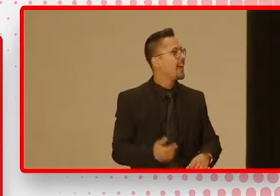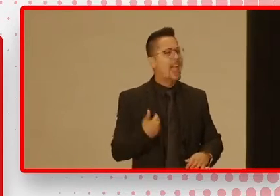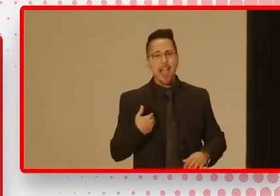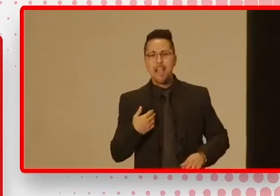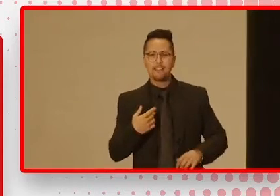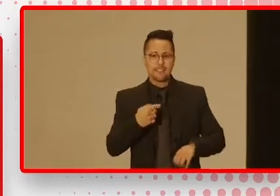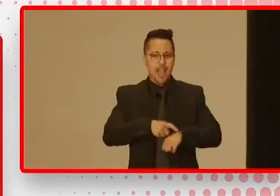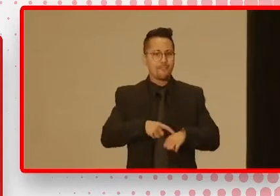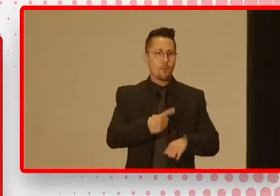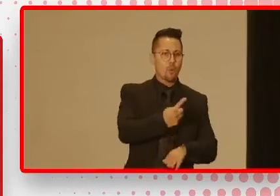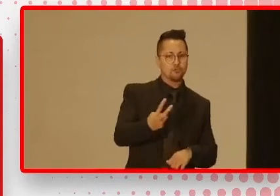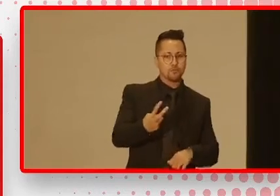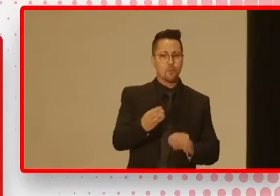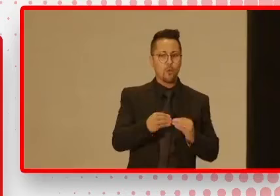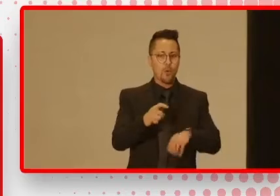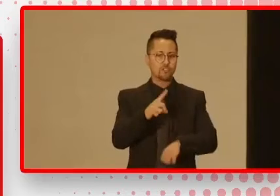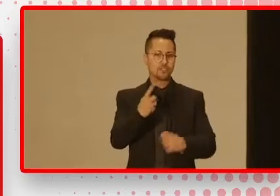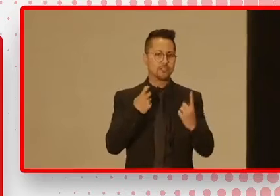more.